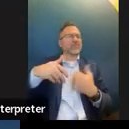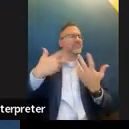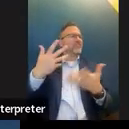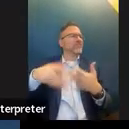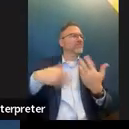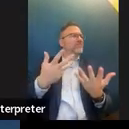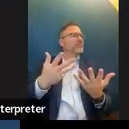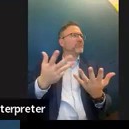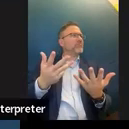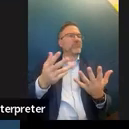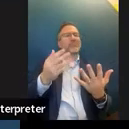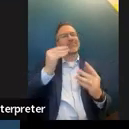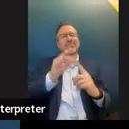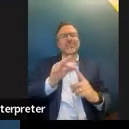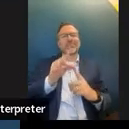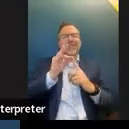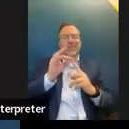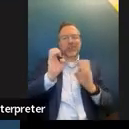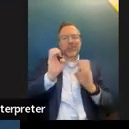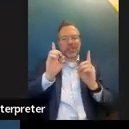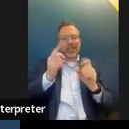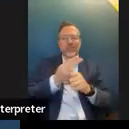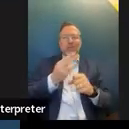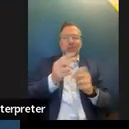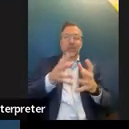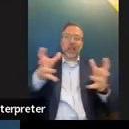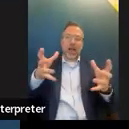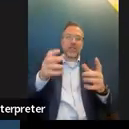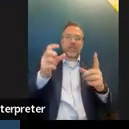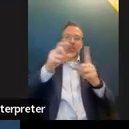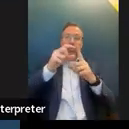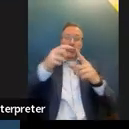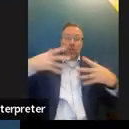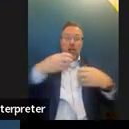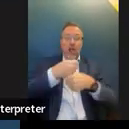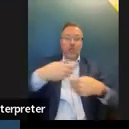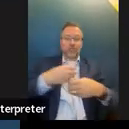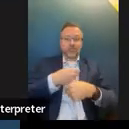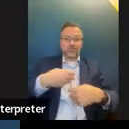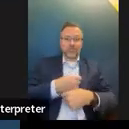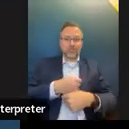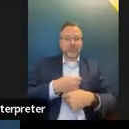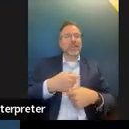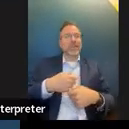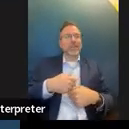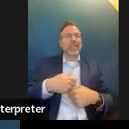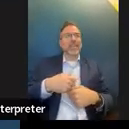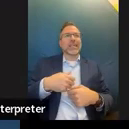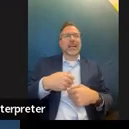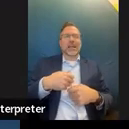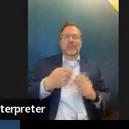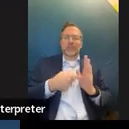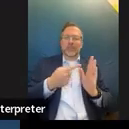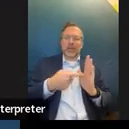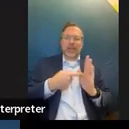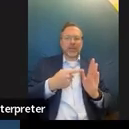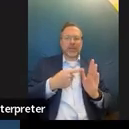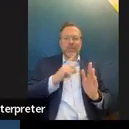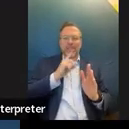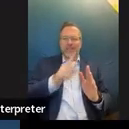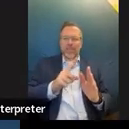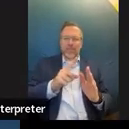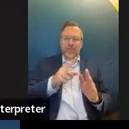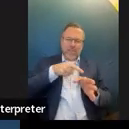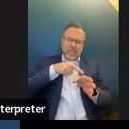in special ed, we use a lot of acronyms. It gets pretty technical with our data sometimes. You want to make sure it's pretty simple